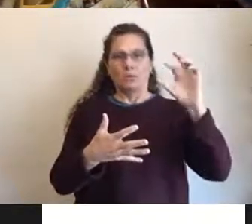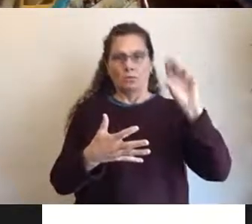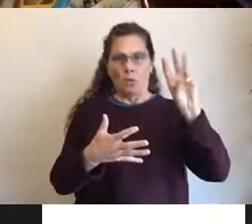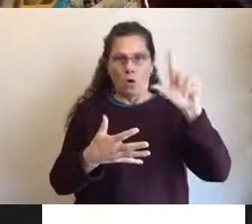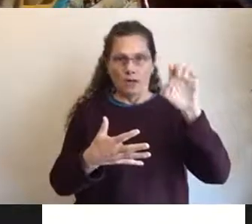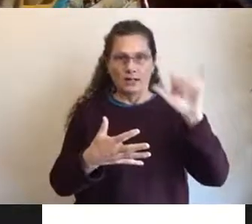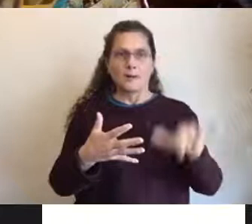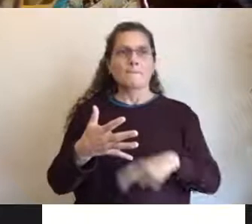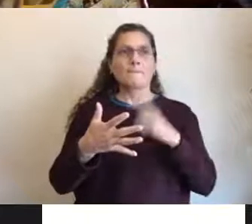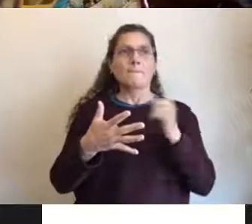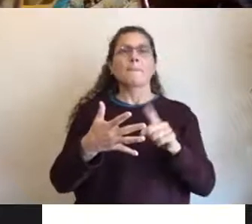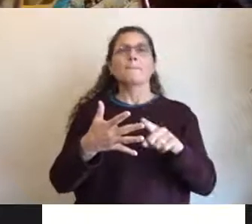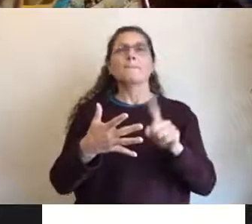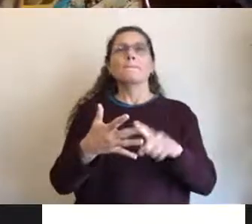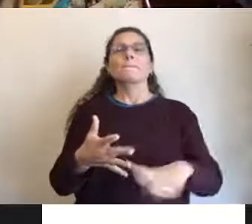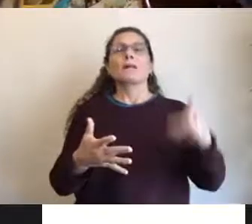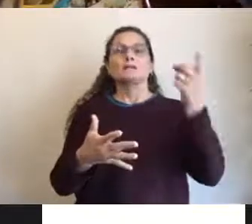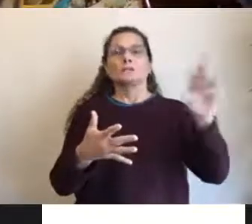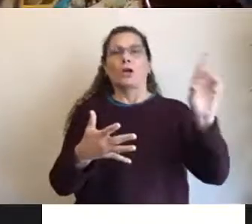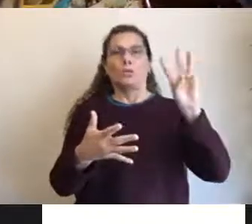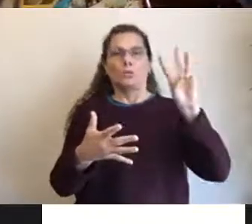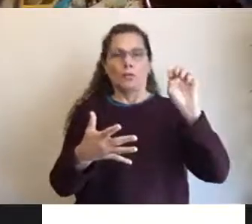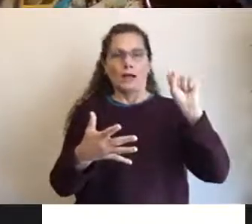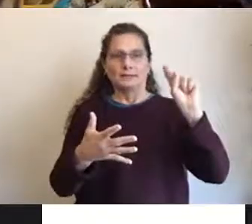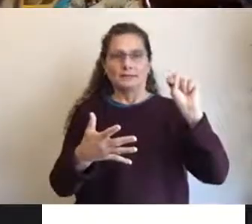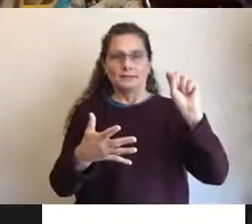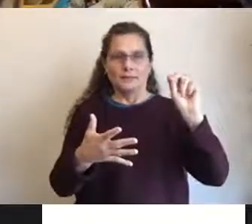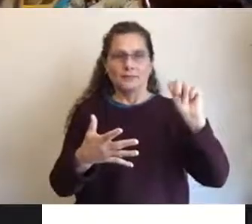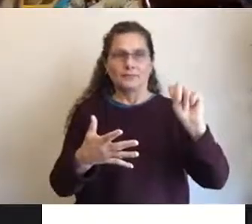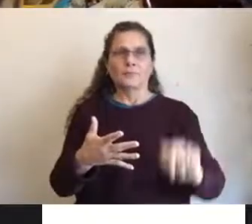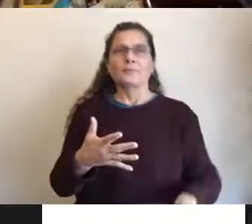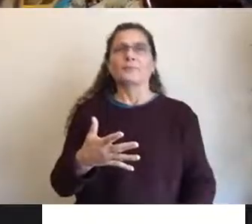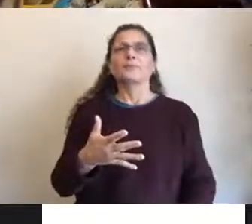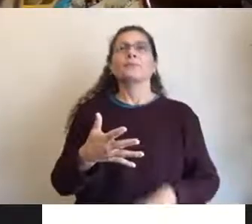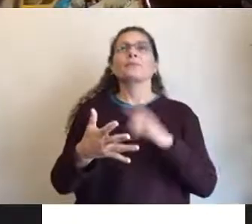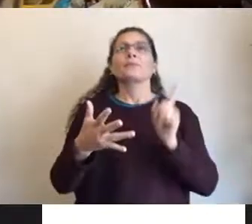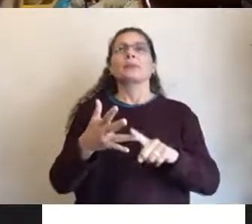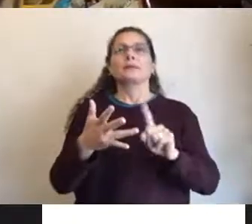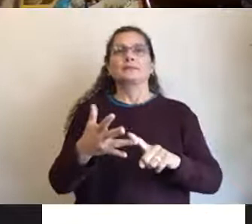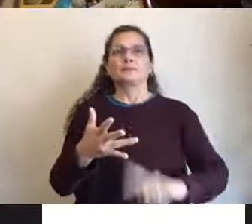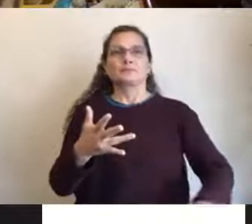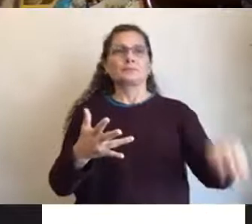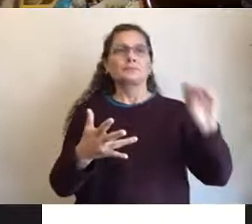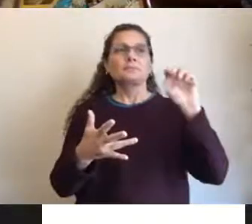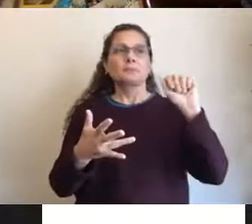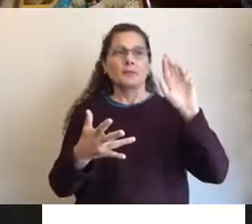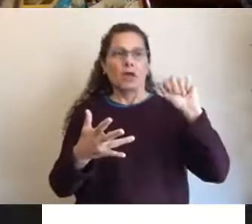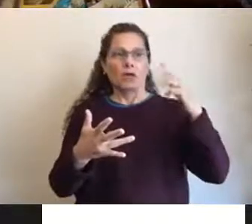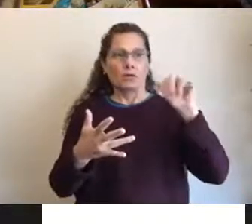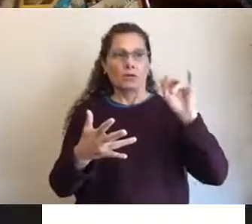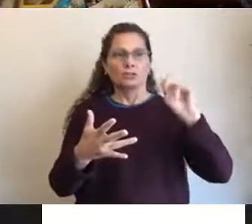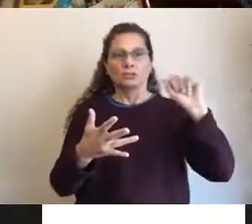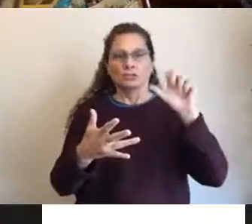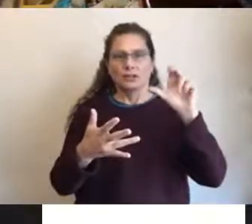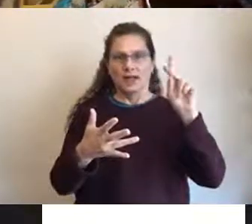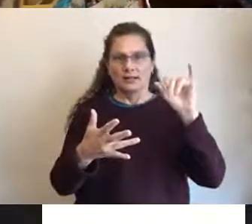College of Wisconsin and Director of Medical Services, the Office of Emergency Management, Marlena Jackson, Interim Commissioner